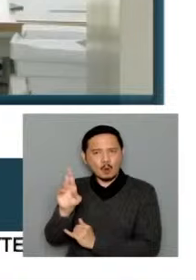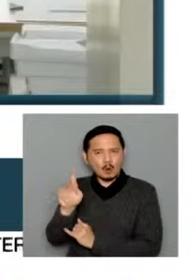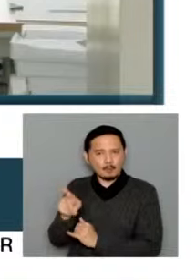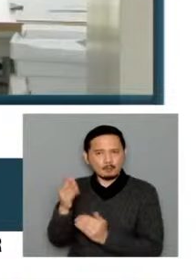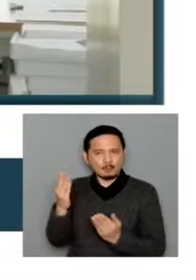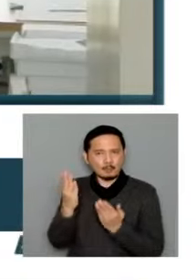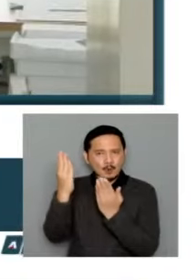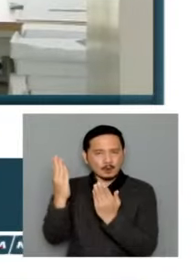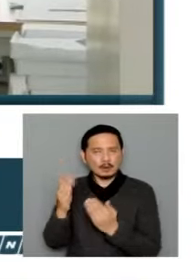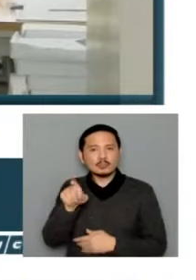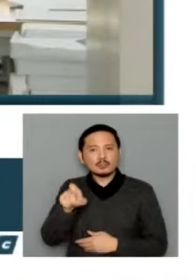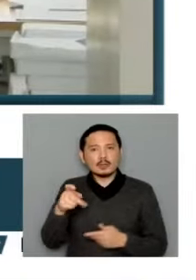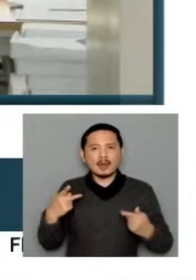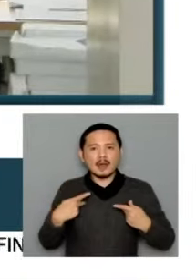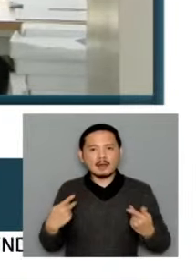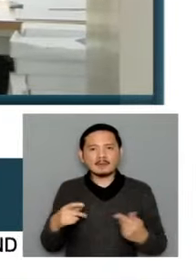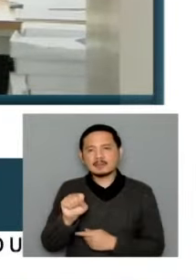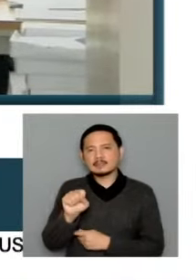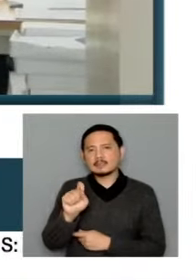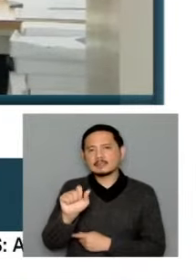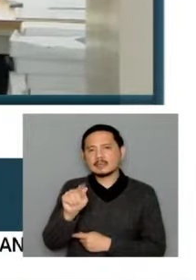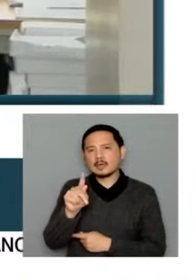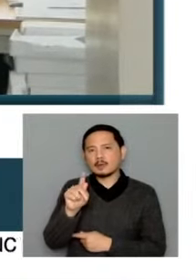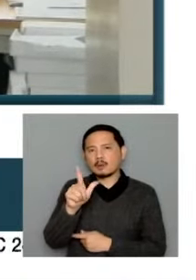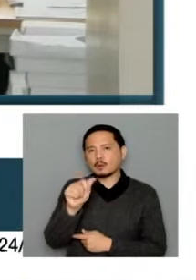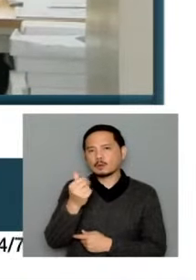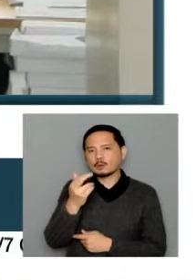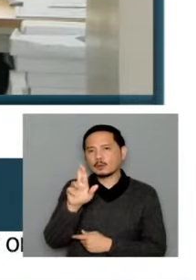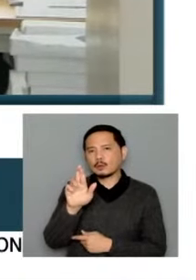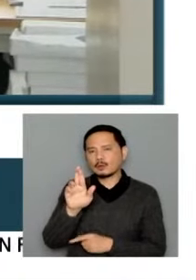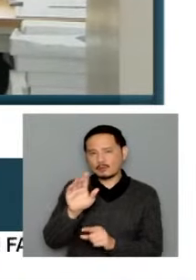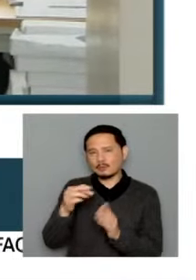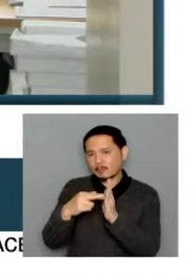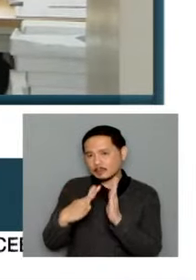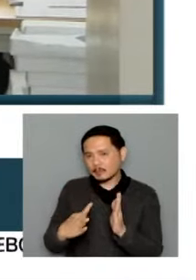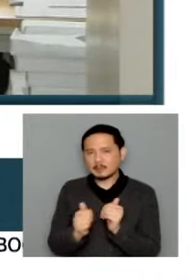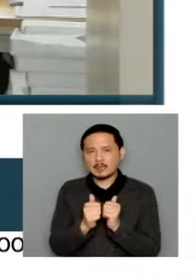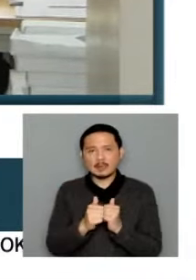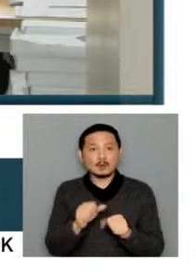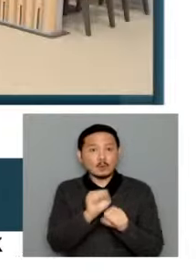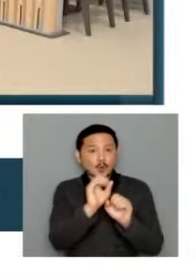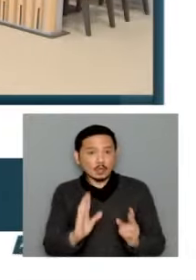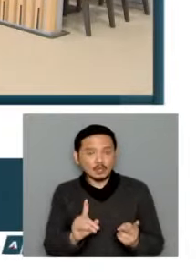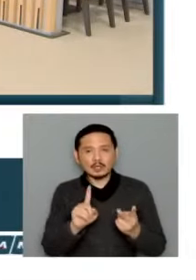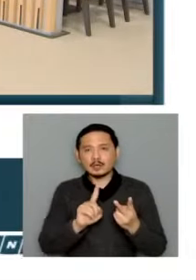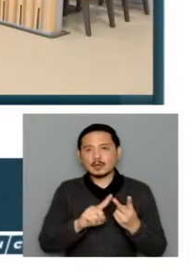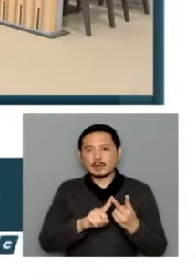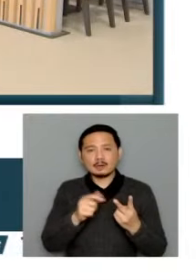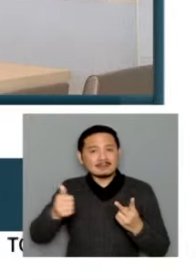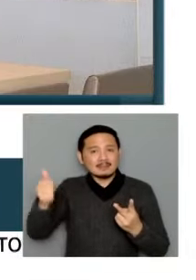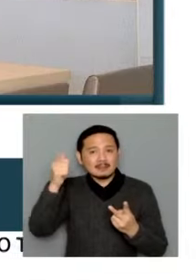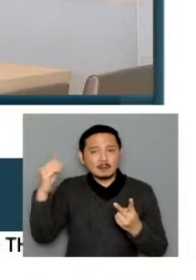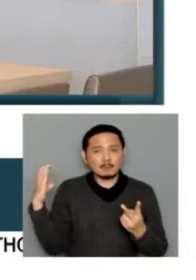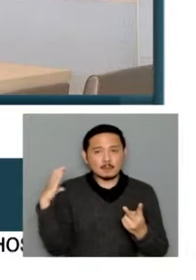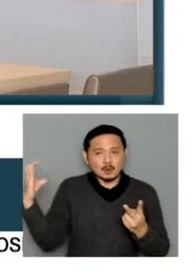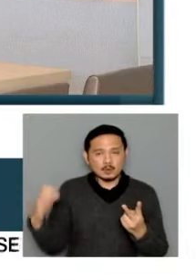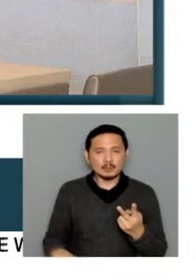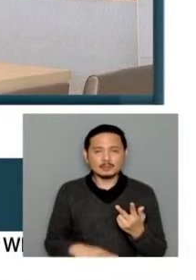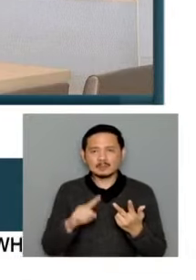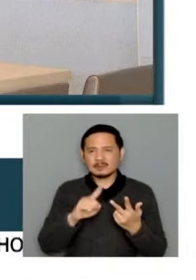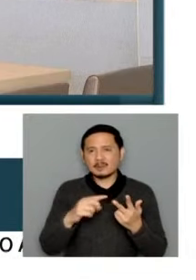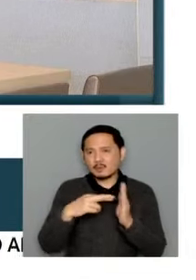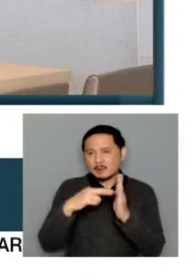have stakeholder representation. Its board should be composed of employers. It should be composed of workers' representatives, because